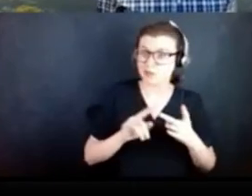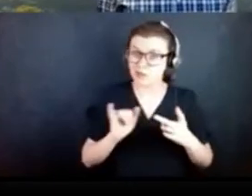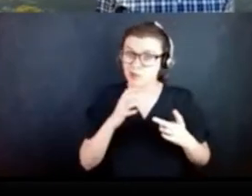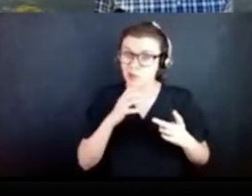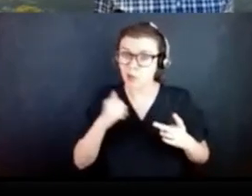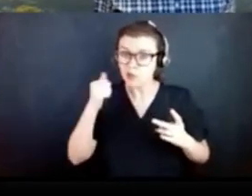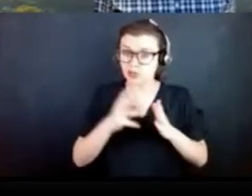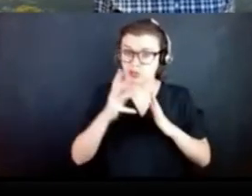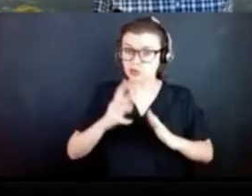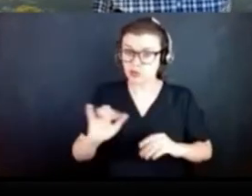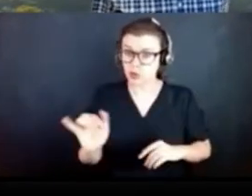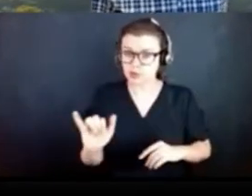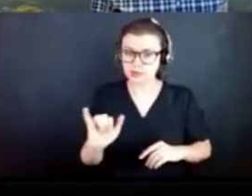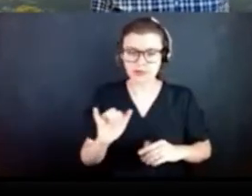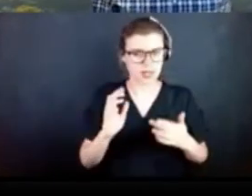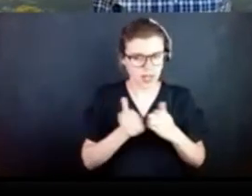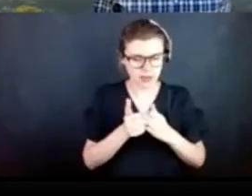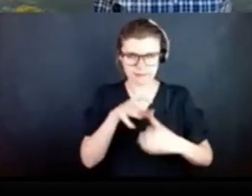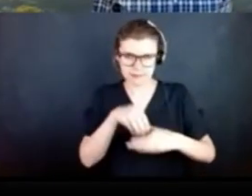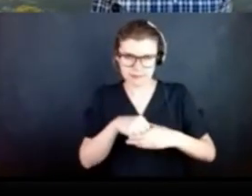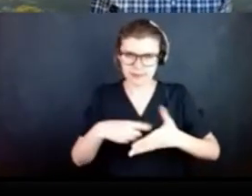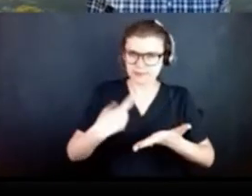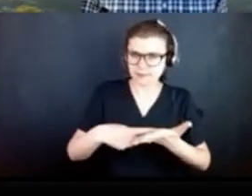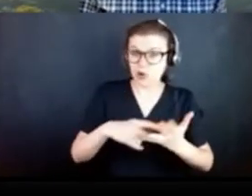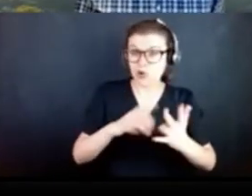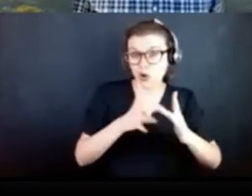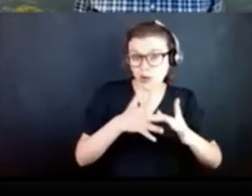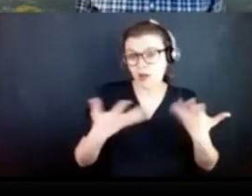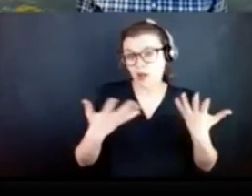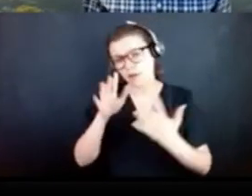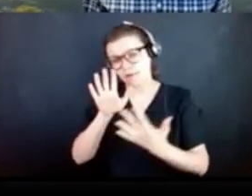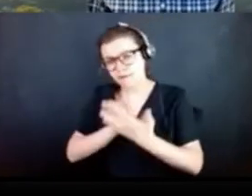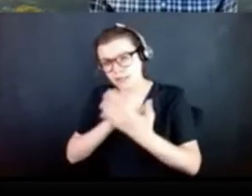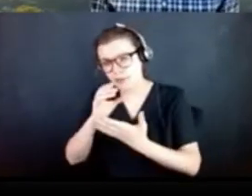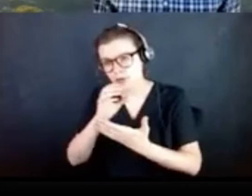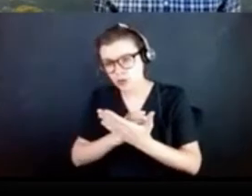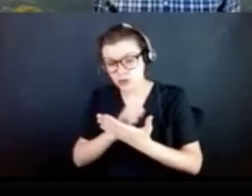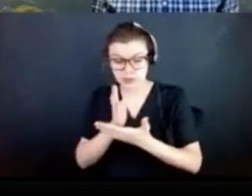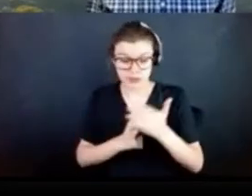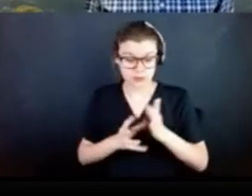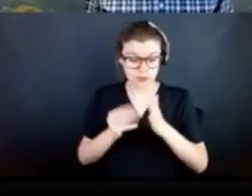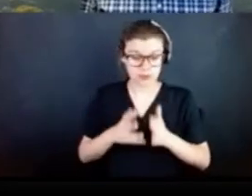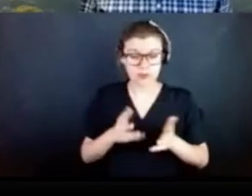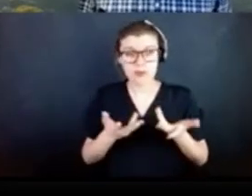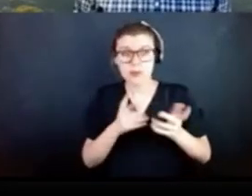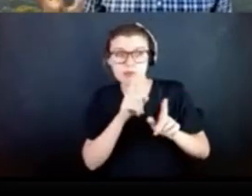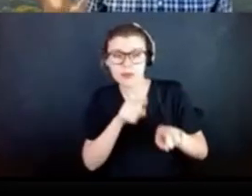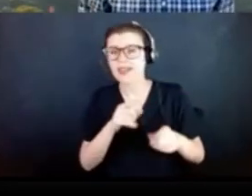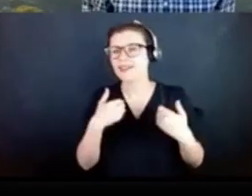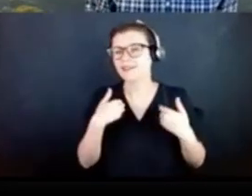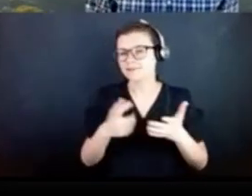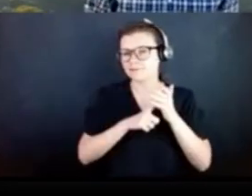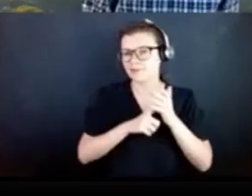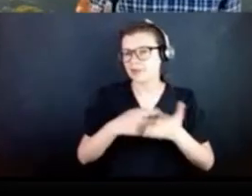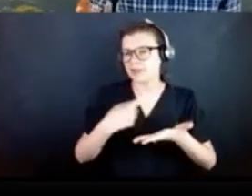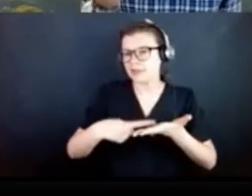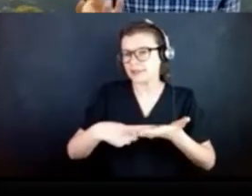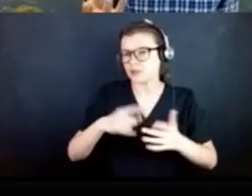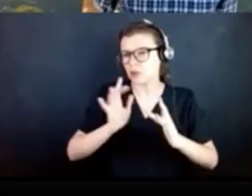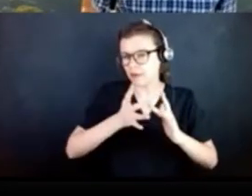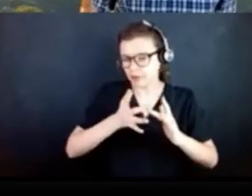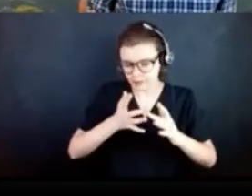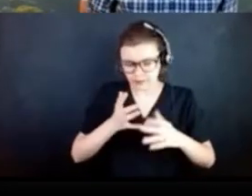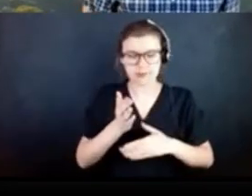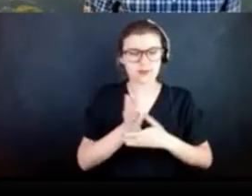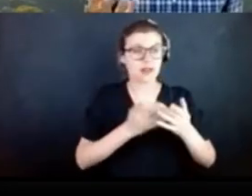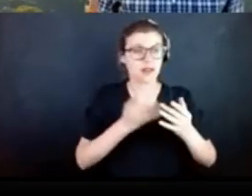of participating in discussion forums in online or face-to-face courses, where some students might reply to others through discussion forums, and certain ideas might get